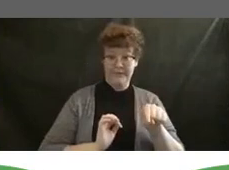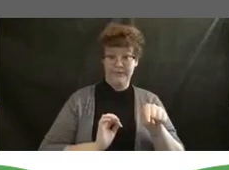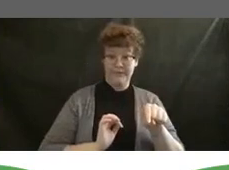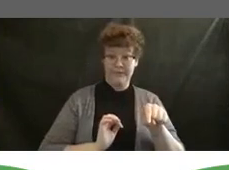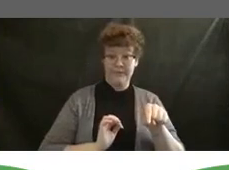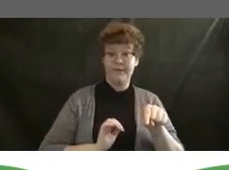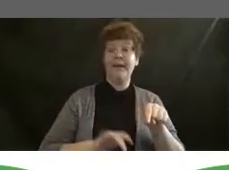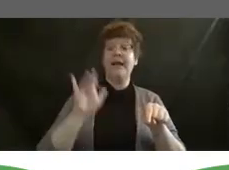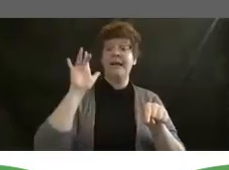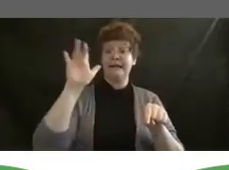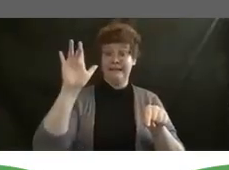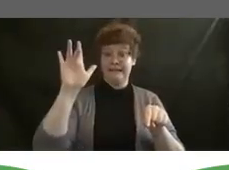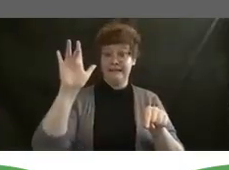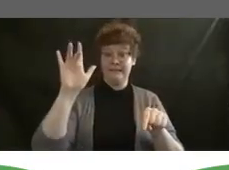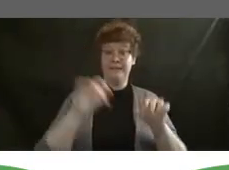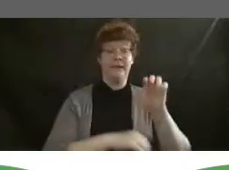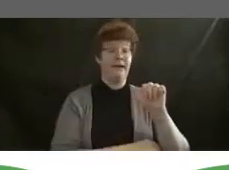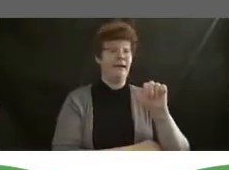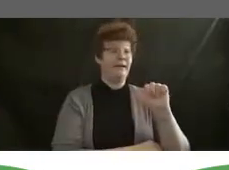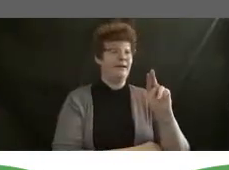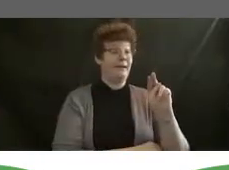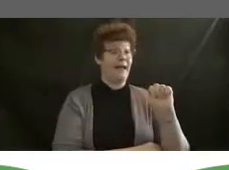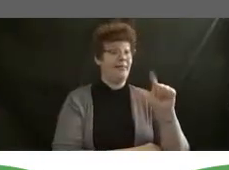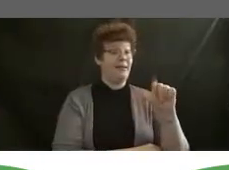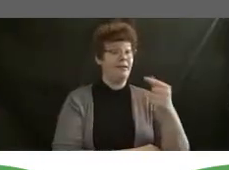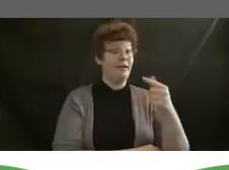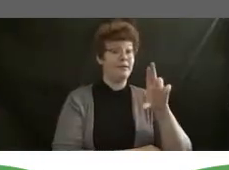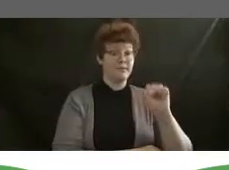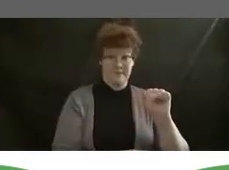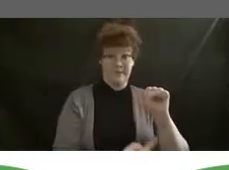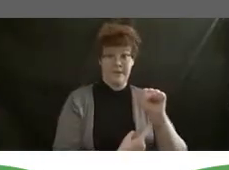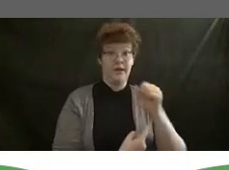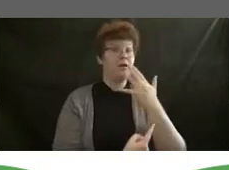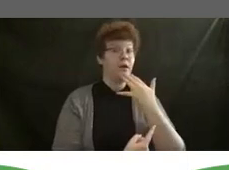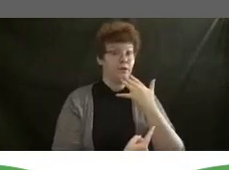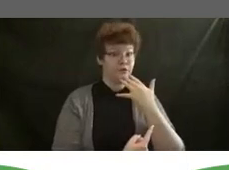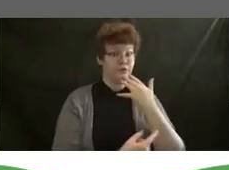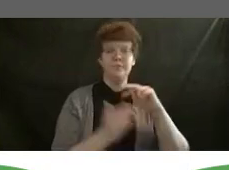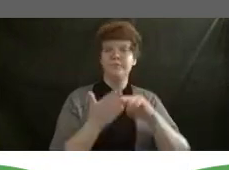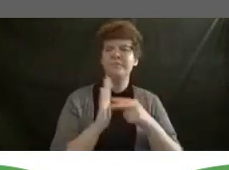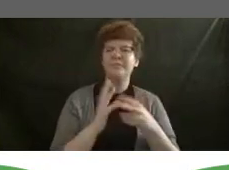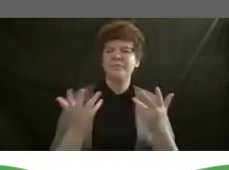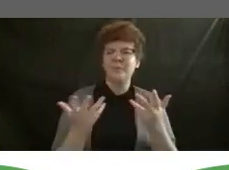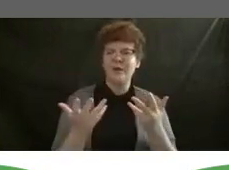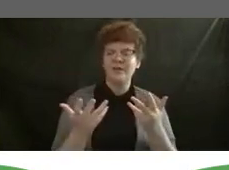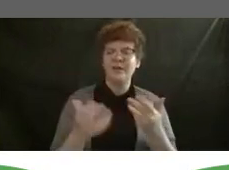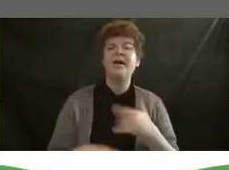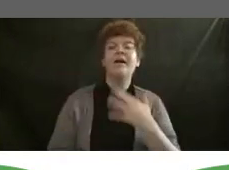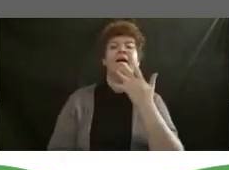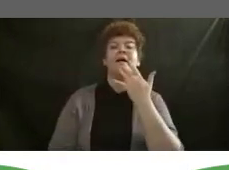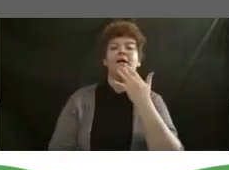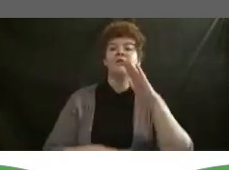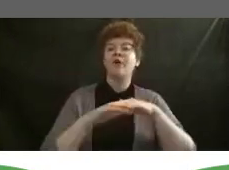with analogous colors selected, notice that analogous colors are colors on the color wheel that are adjacent to